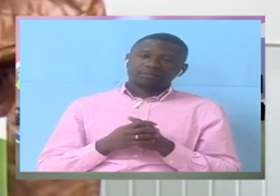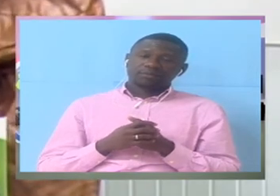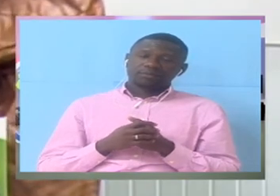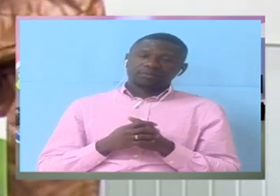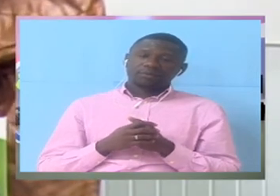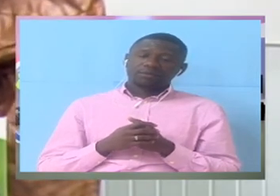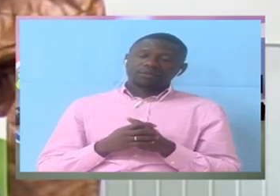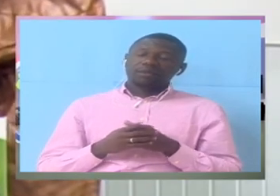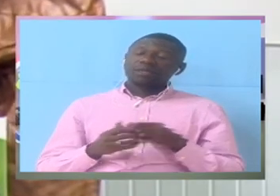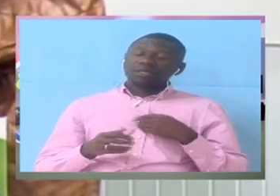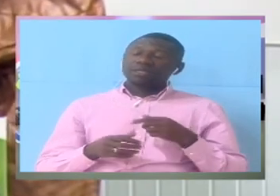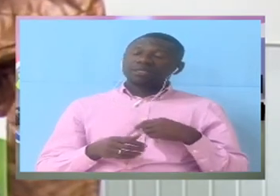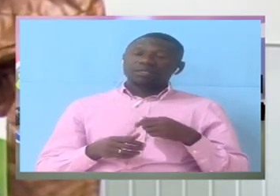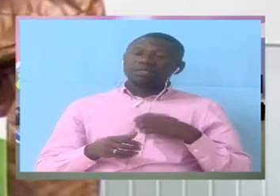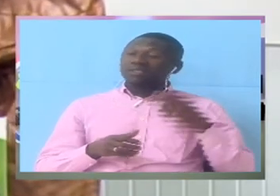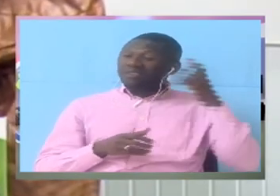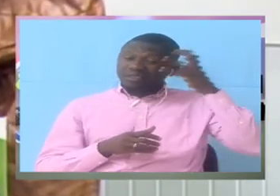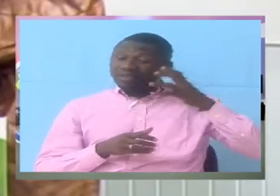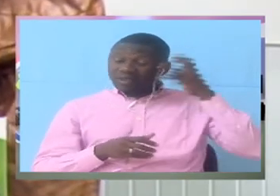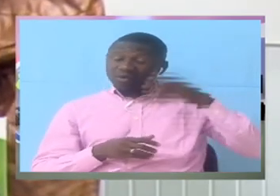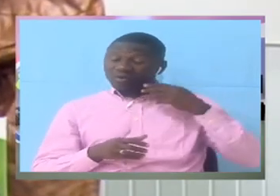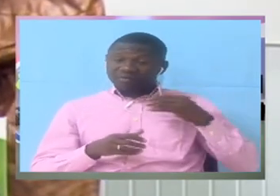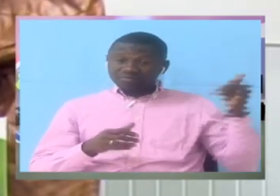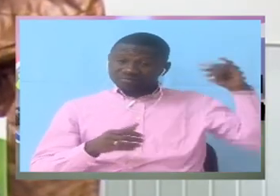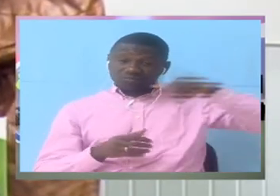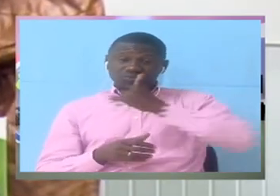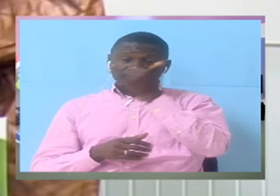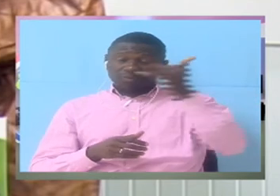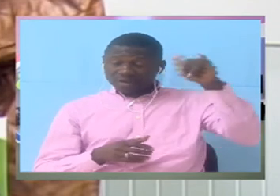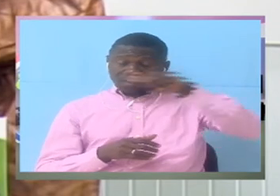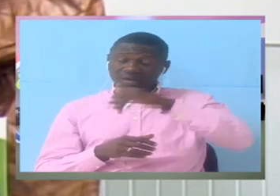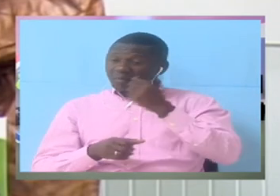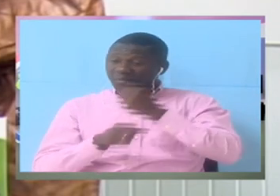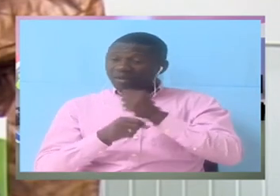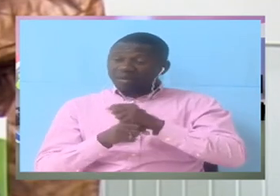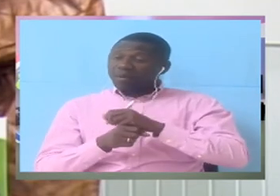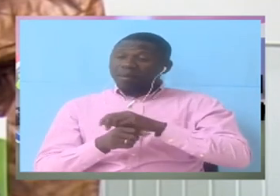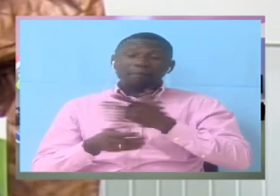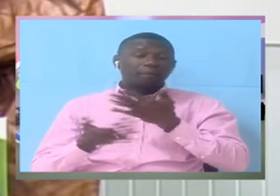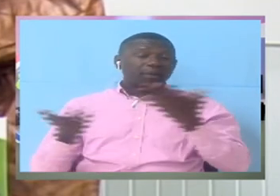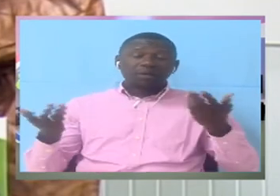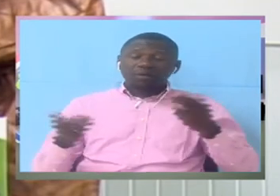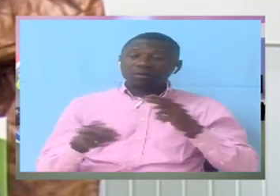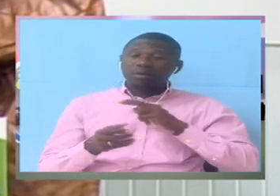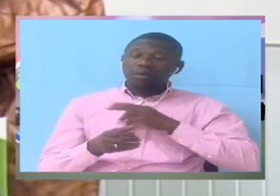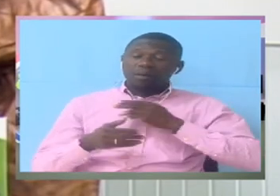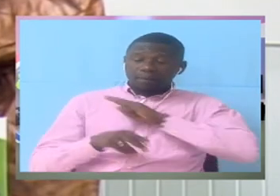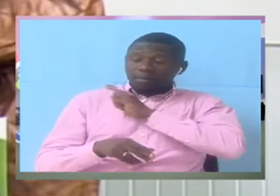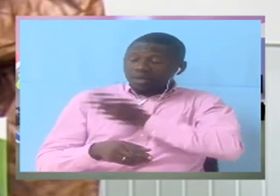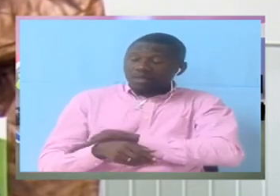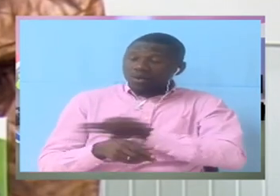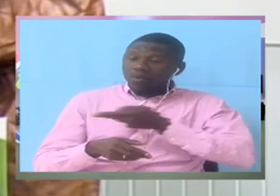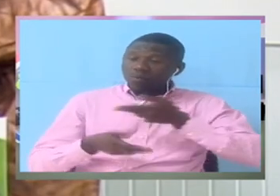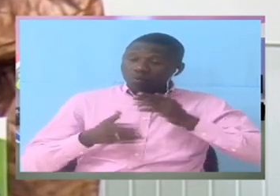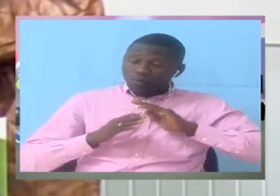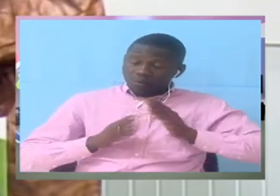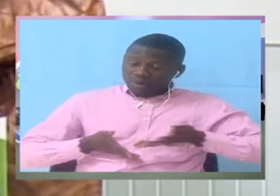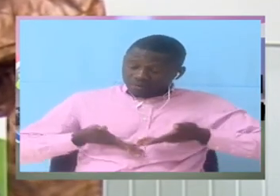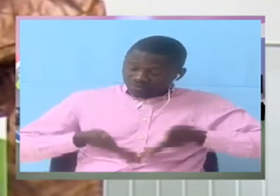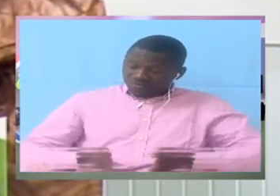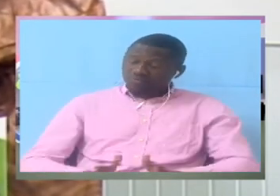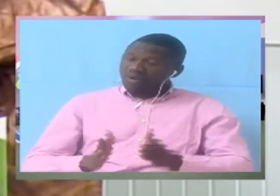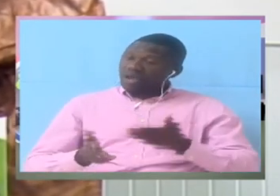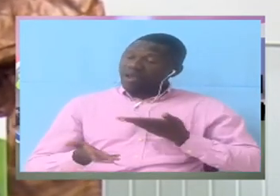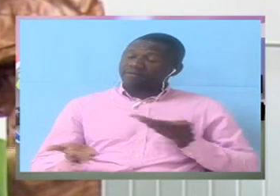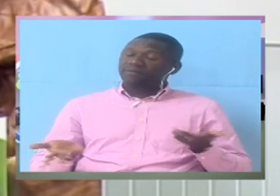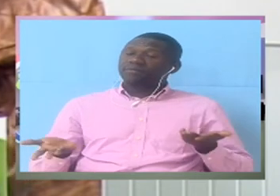The sound of the jet fighter, only the sound, has made many pregnant women to